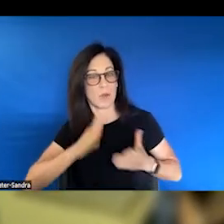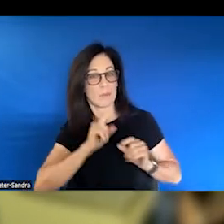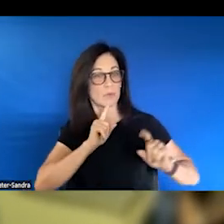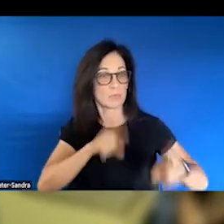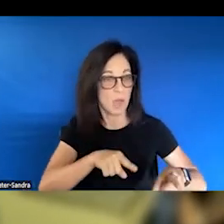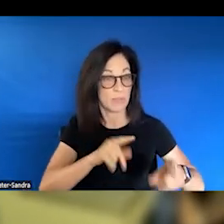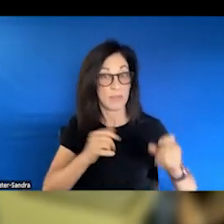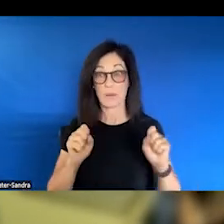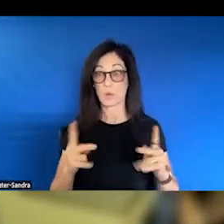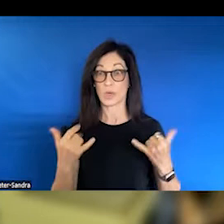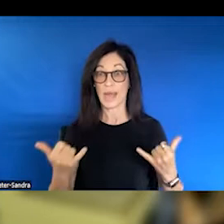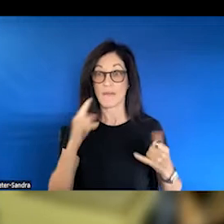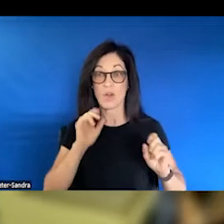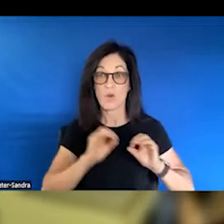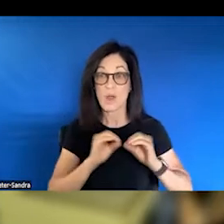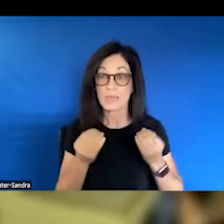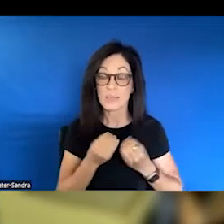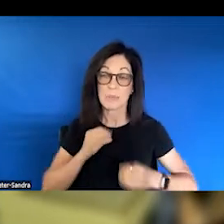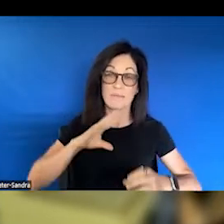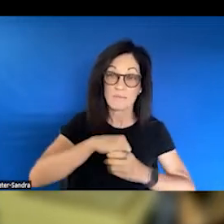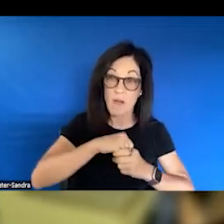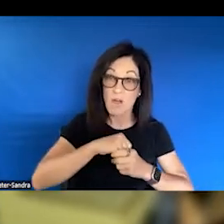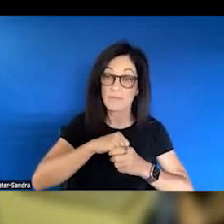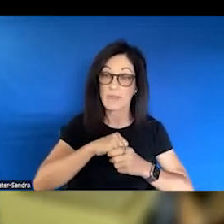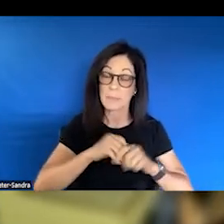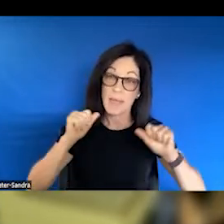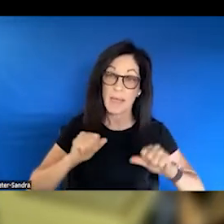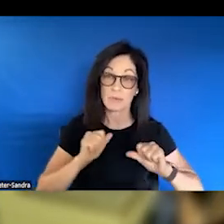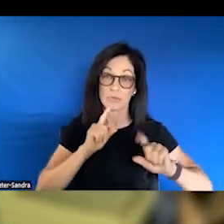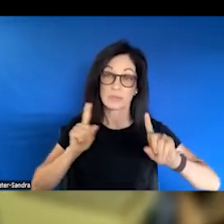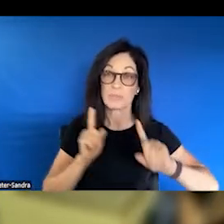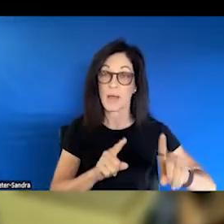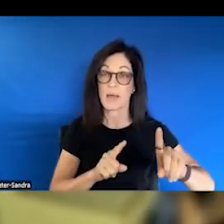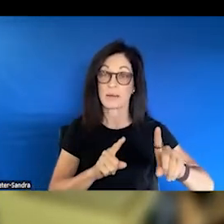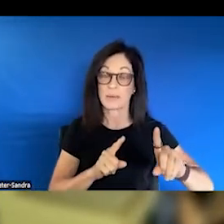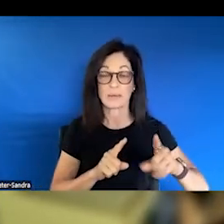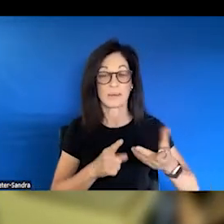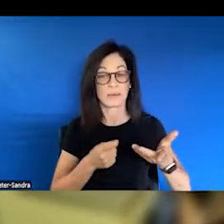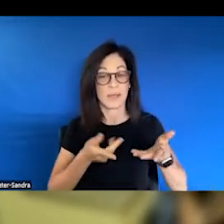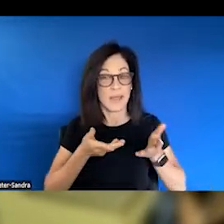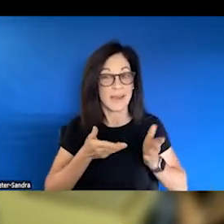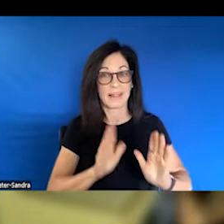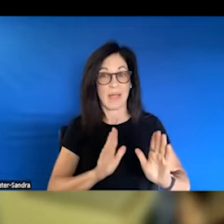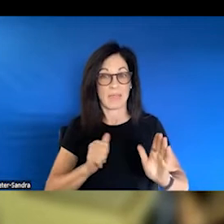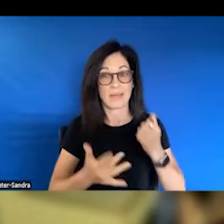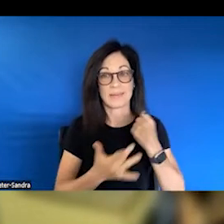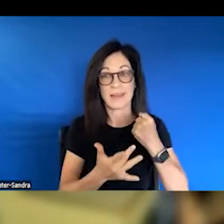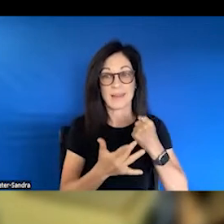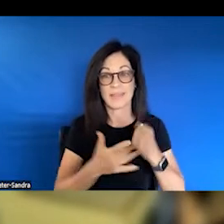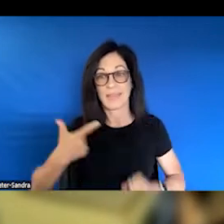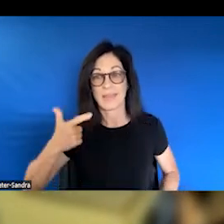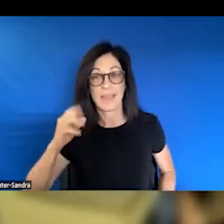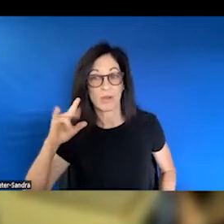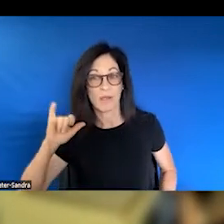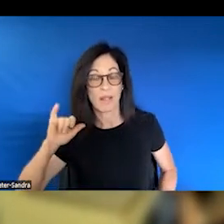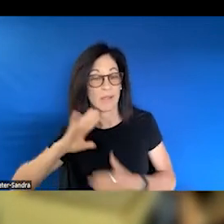opportunity right now for organizations to get involved and to be able to respond, and the enabling technology that Gabriella is putting out